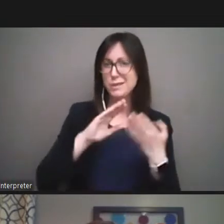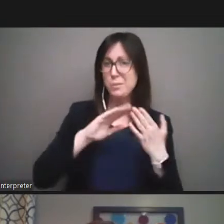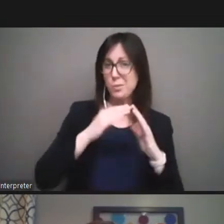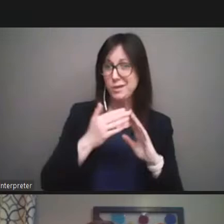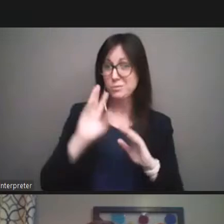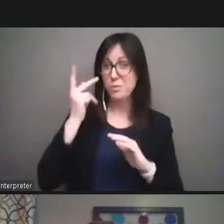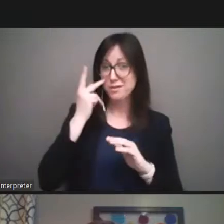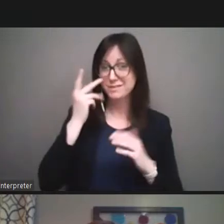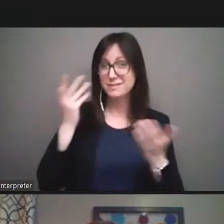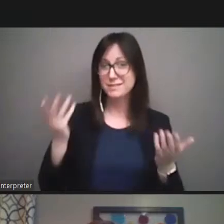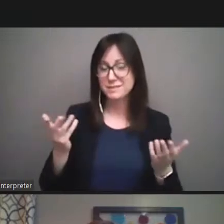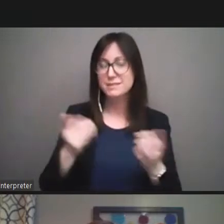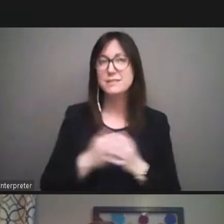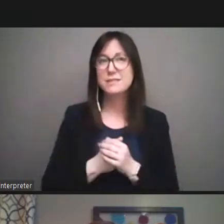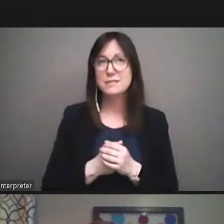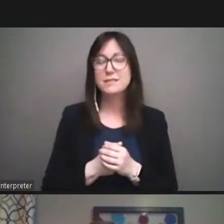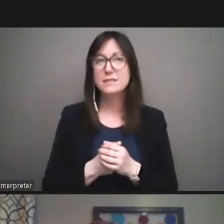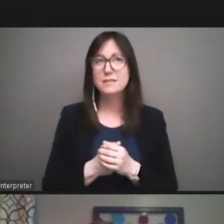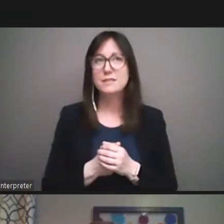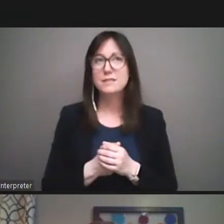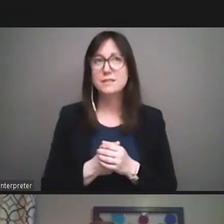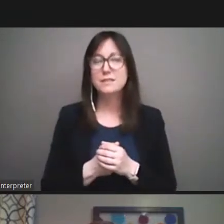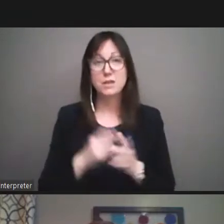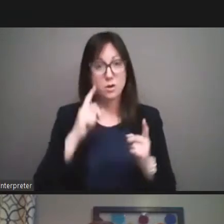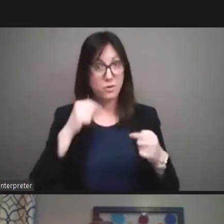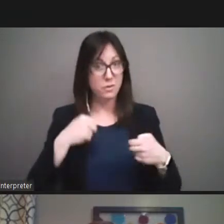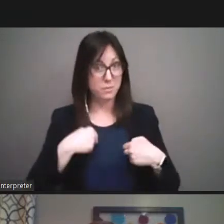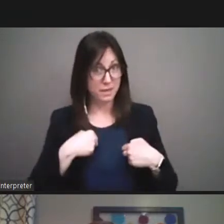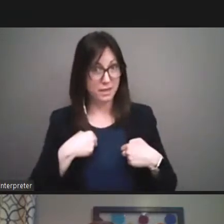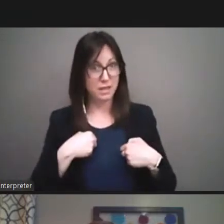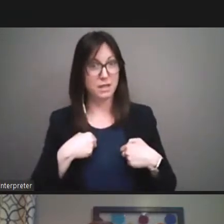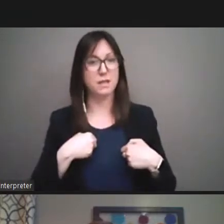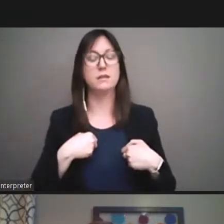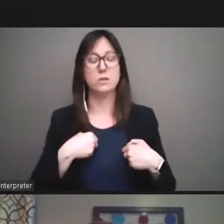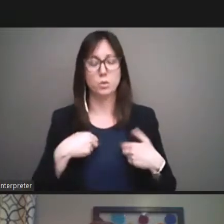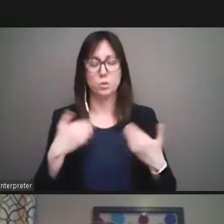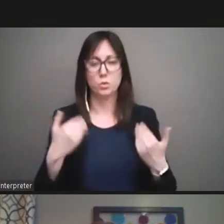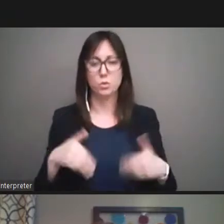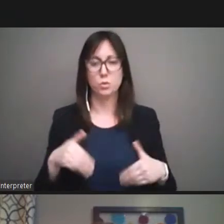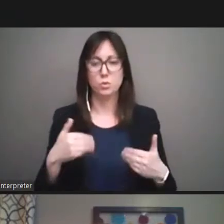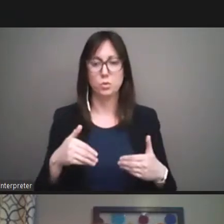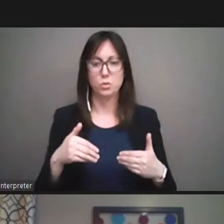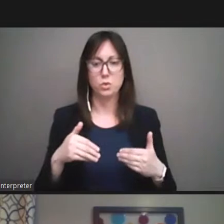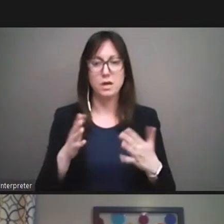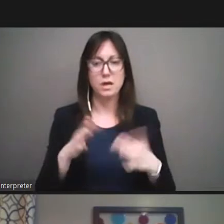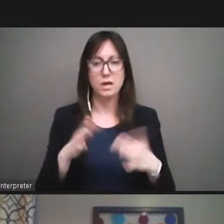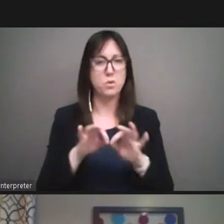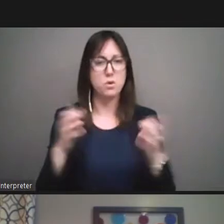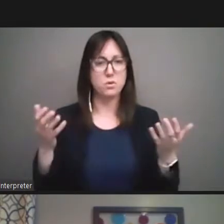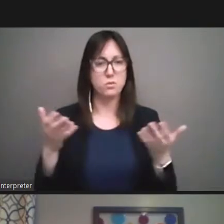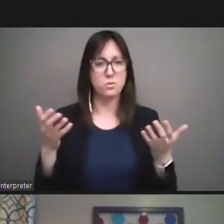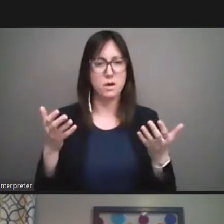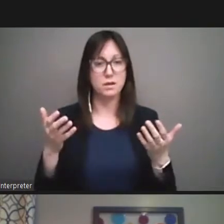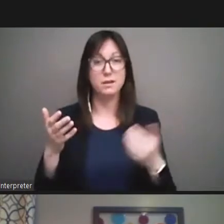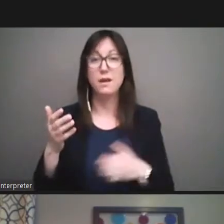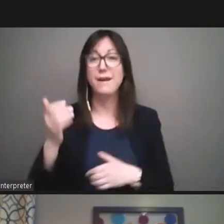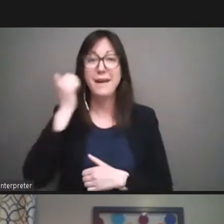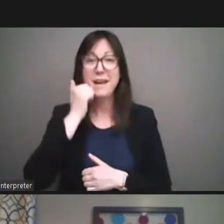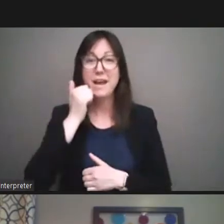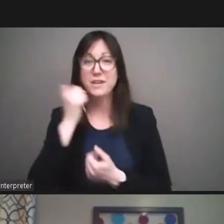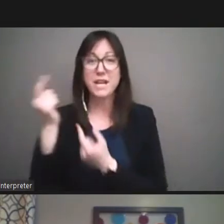is really useful and necessary to kind of remove yourself from the day to